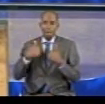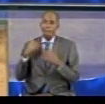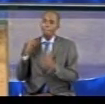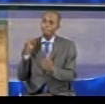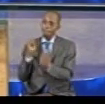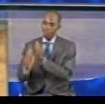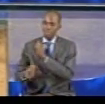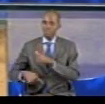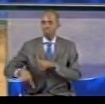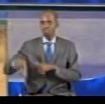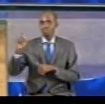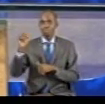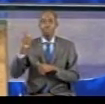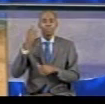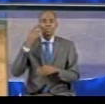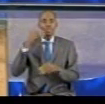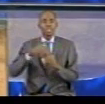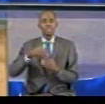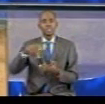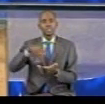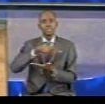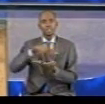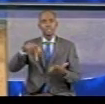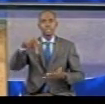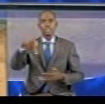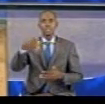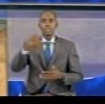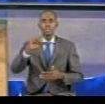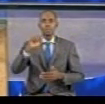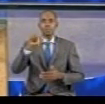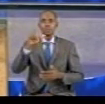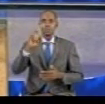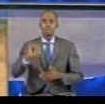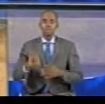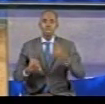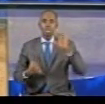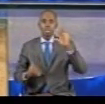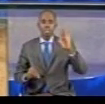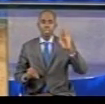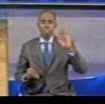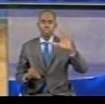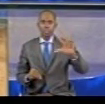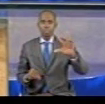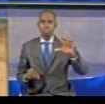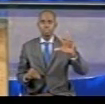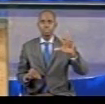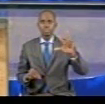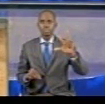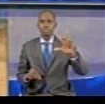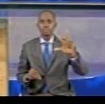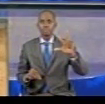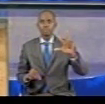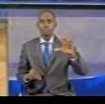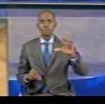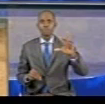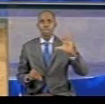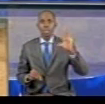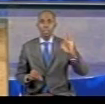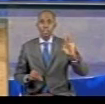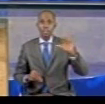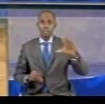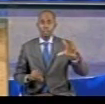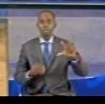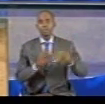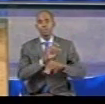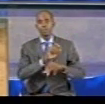Psalm 93, I'm looking at Psalm 93, and we're reading from